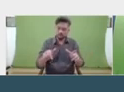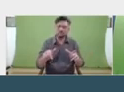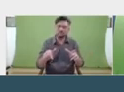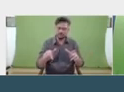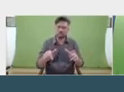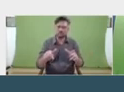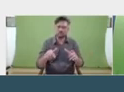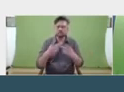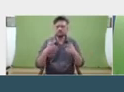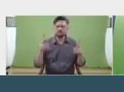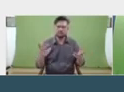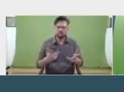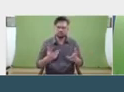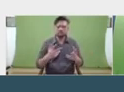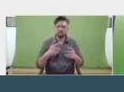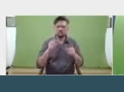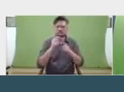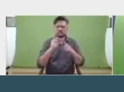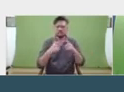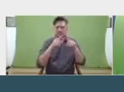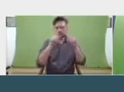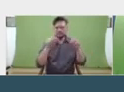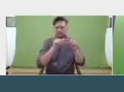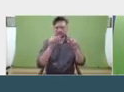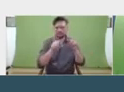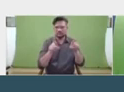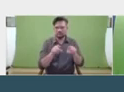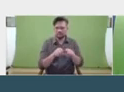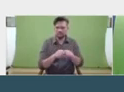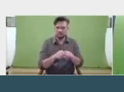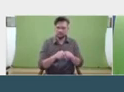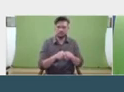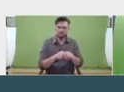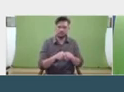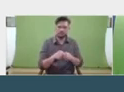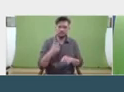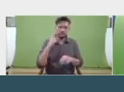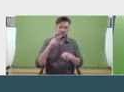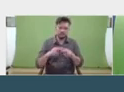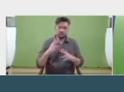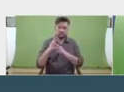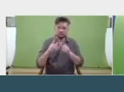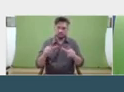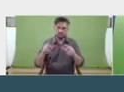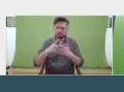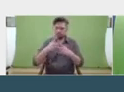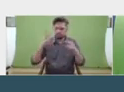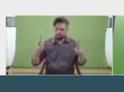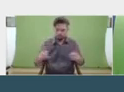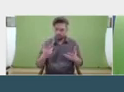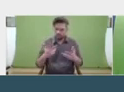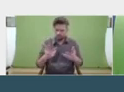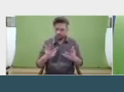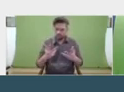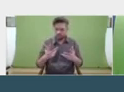first point instead if variation was studied from sign language perspective the question of zeroing on a